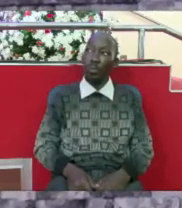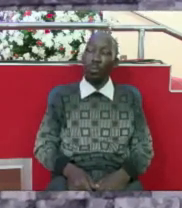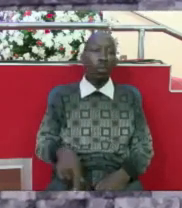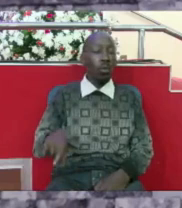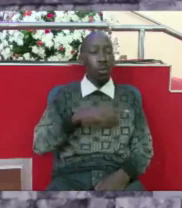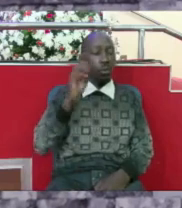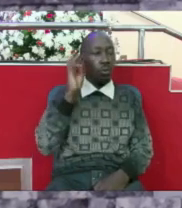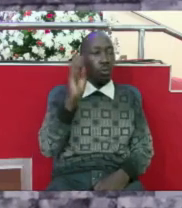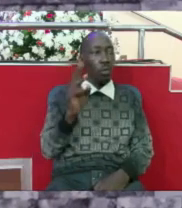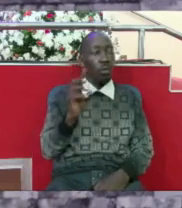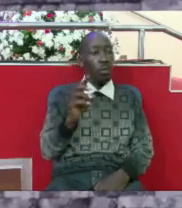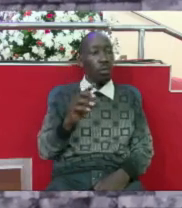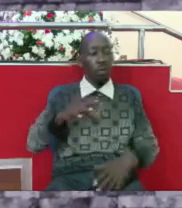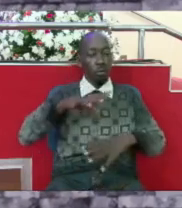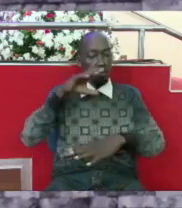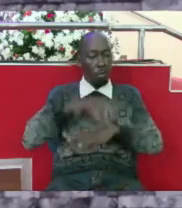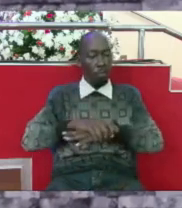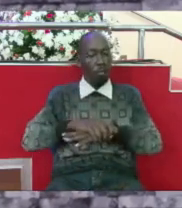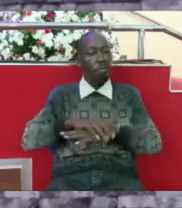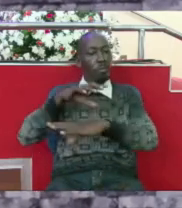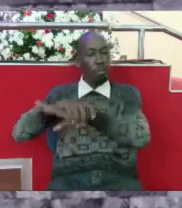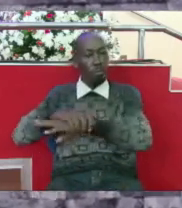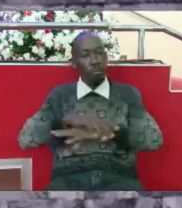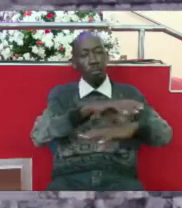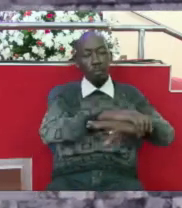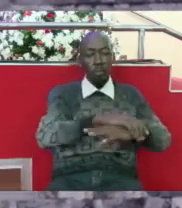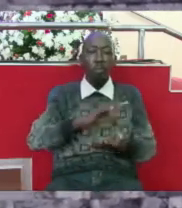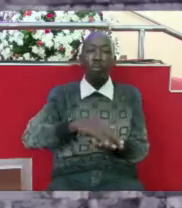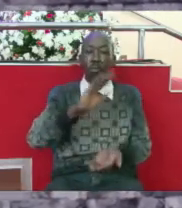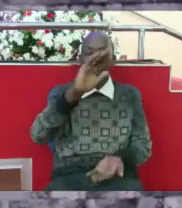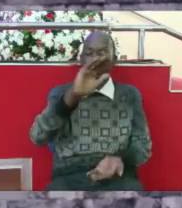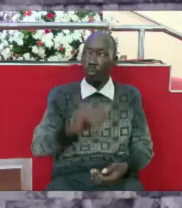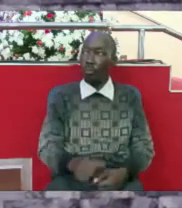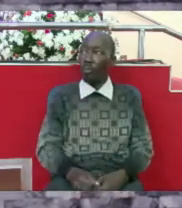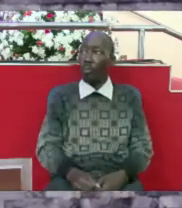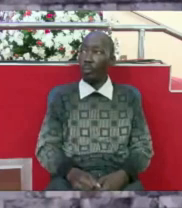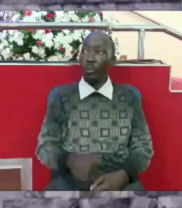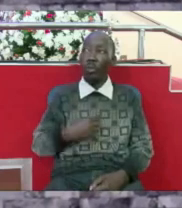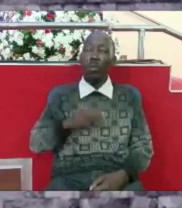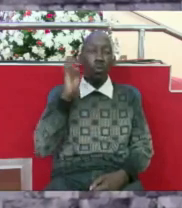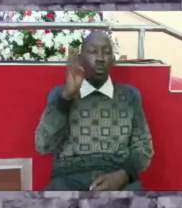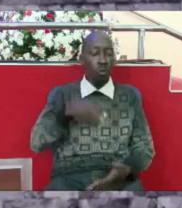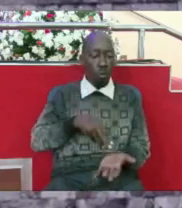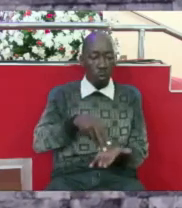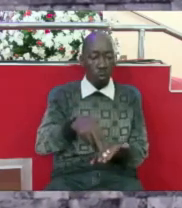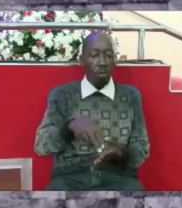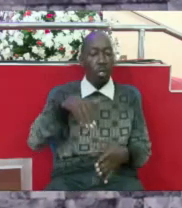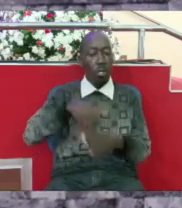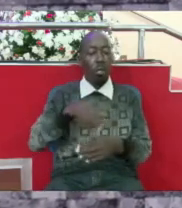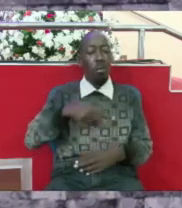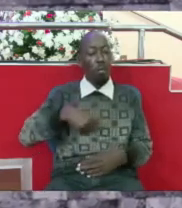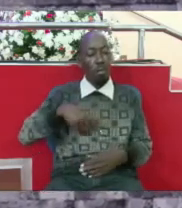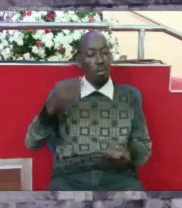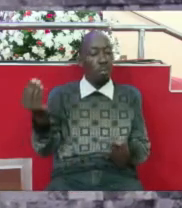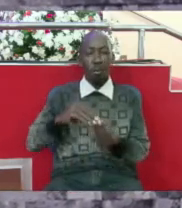would possess more. Tutaweza kumiliki zaidi. We would walk in more victory. Tutatembea